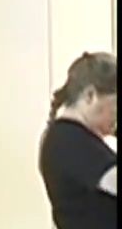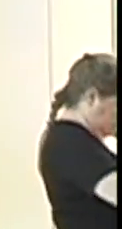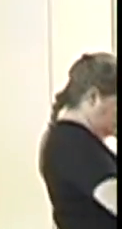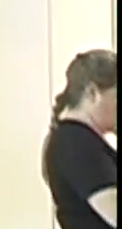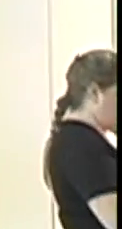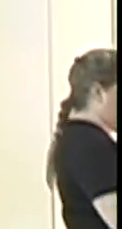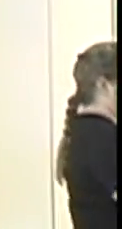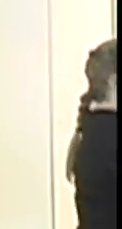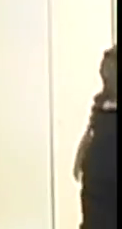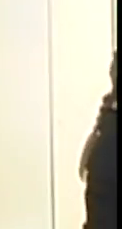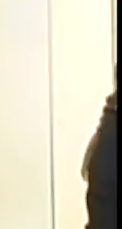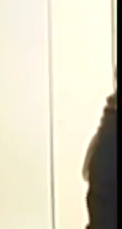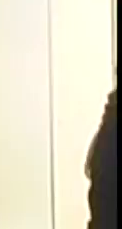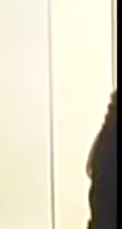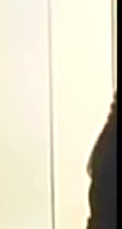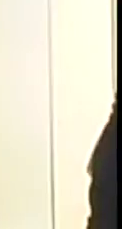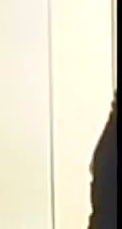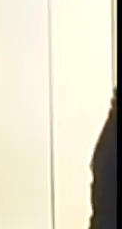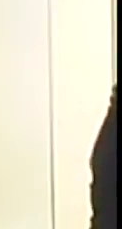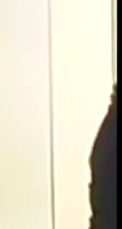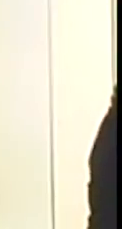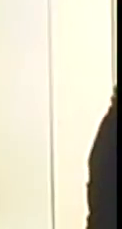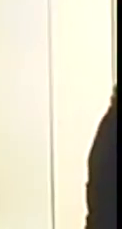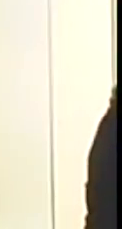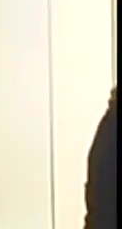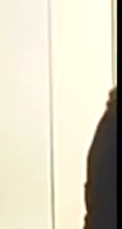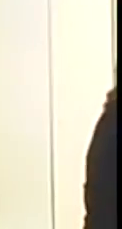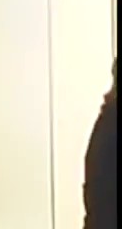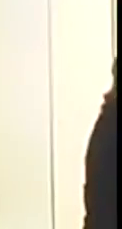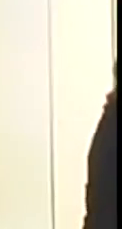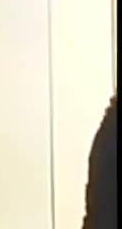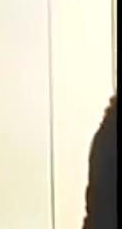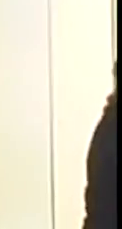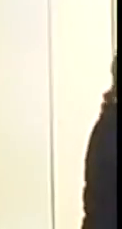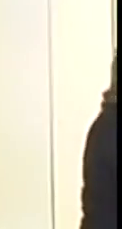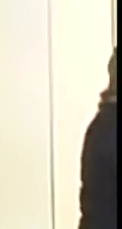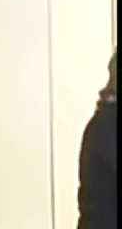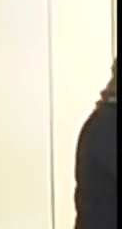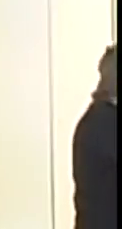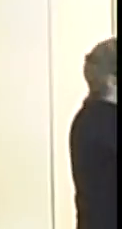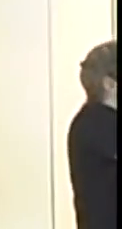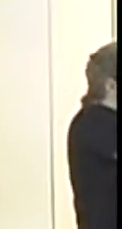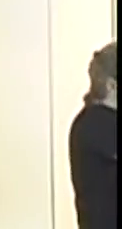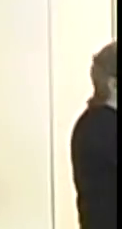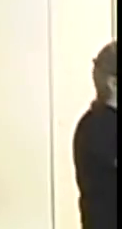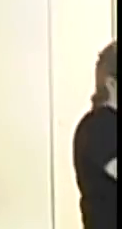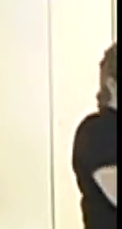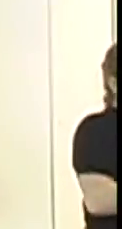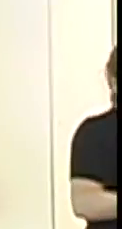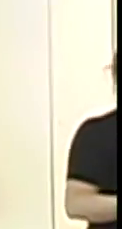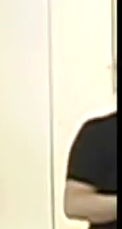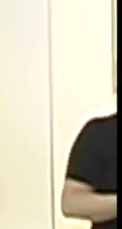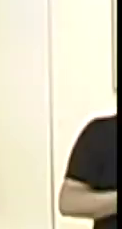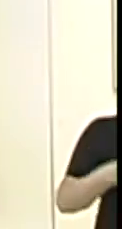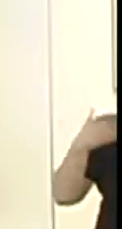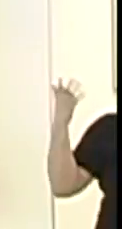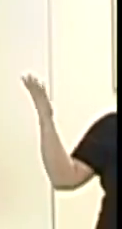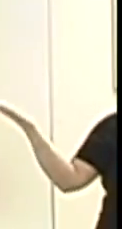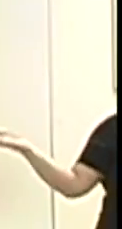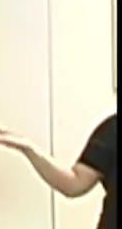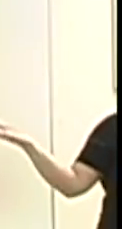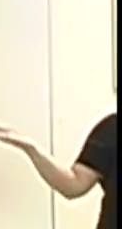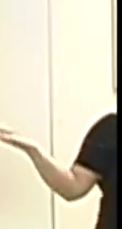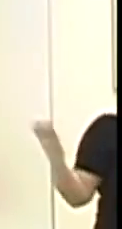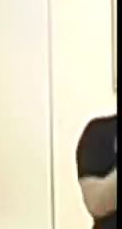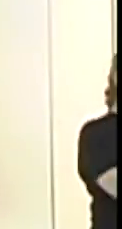the target joint, they very rarely substitute a more distal articulator of the arm. And so let me show you